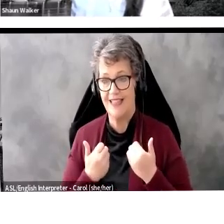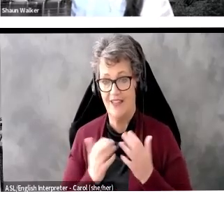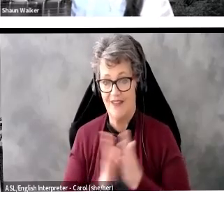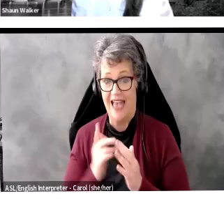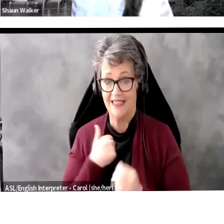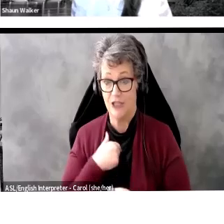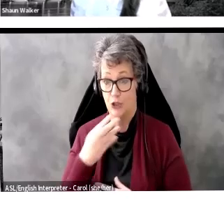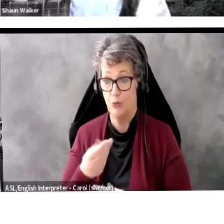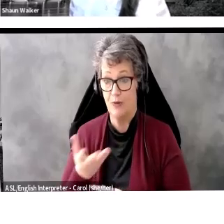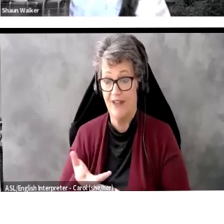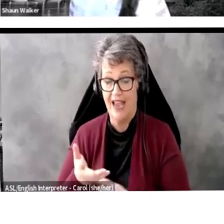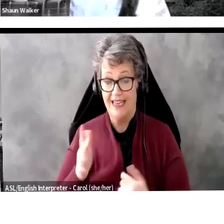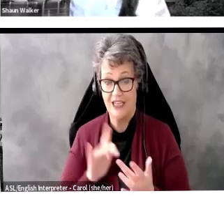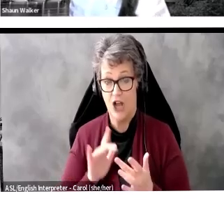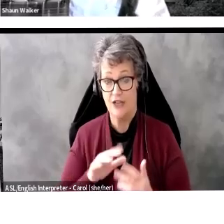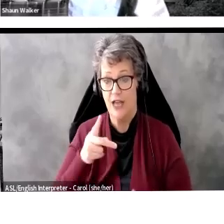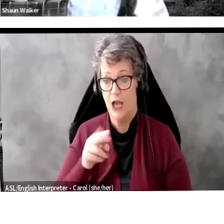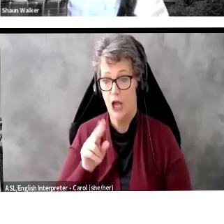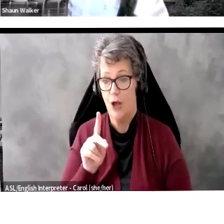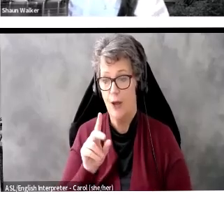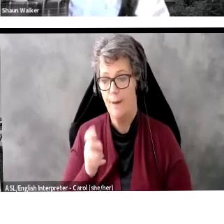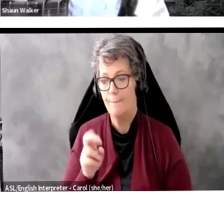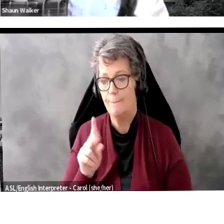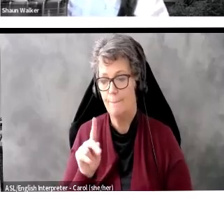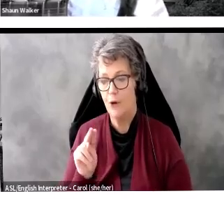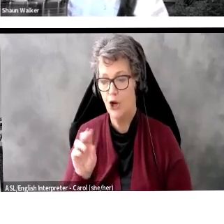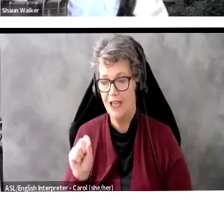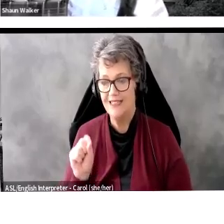us to provide as a contact is